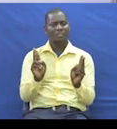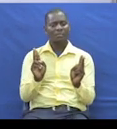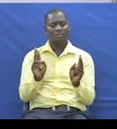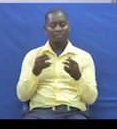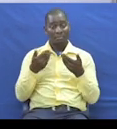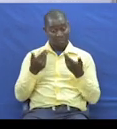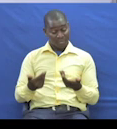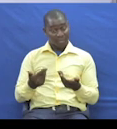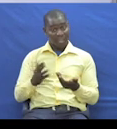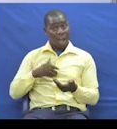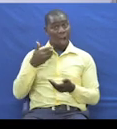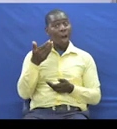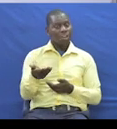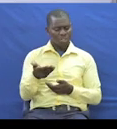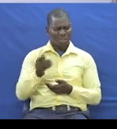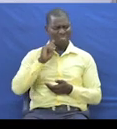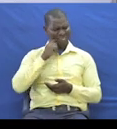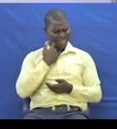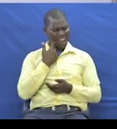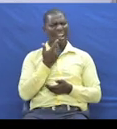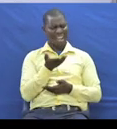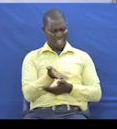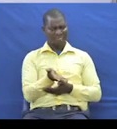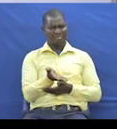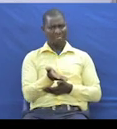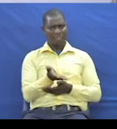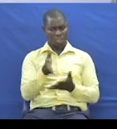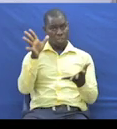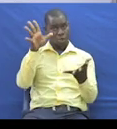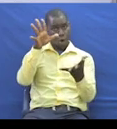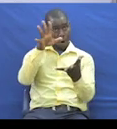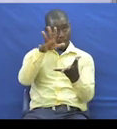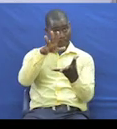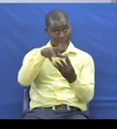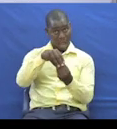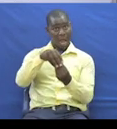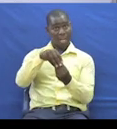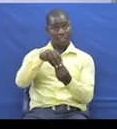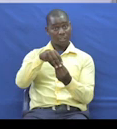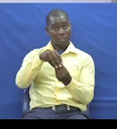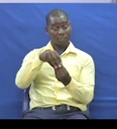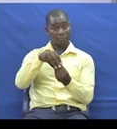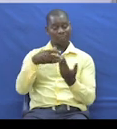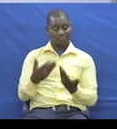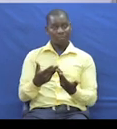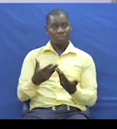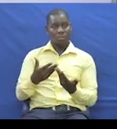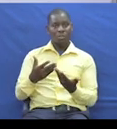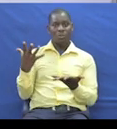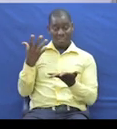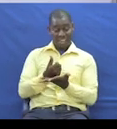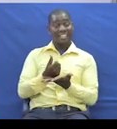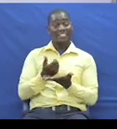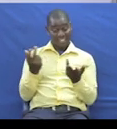But also, if you try to merge this, or if you try to combine them, these particles, you find that you get also